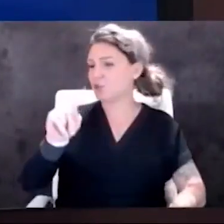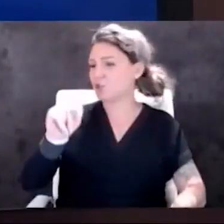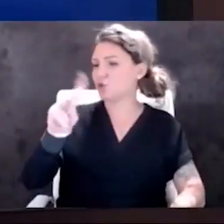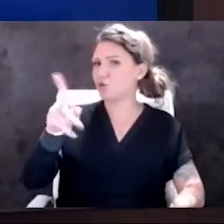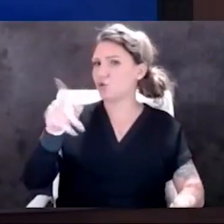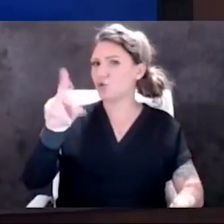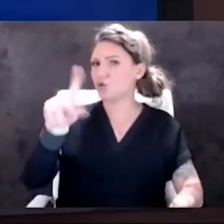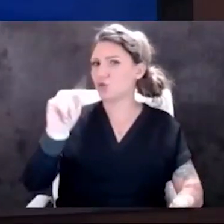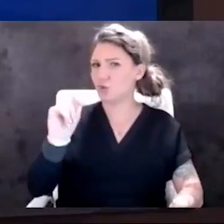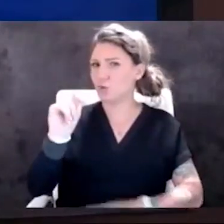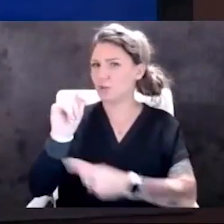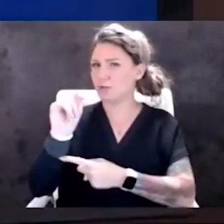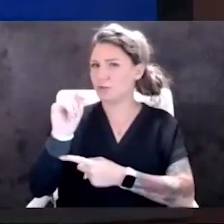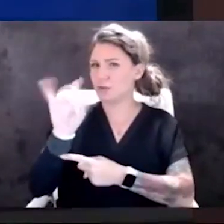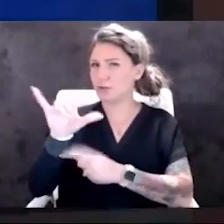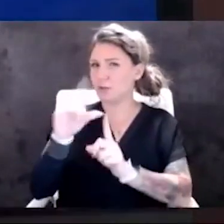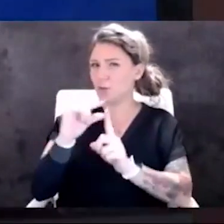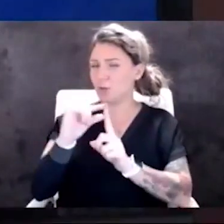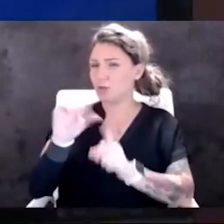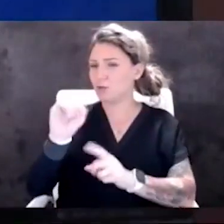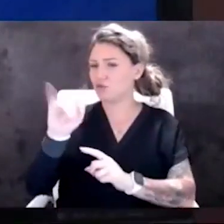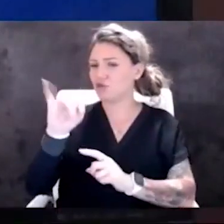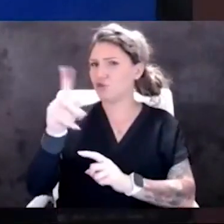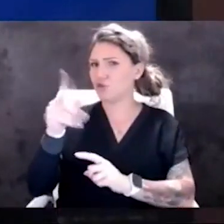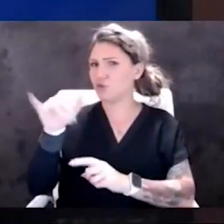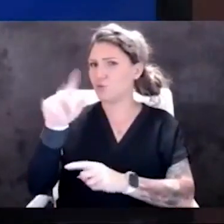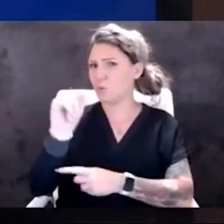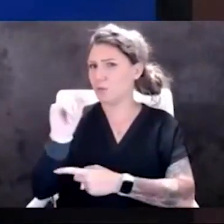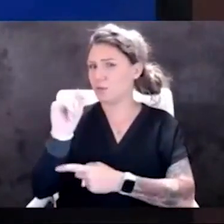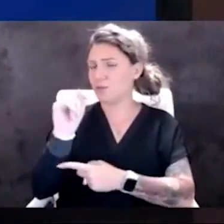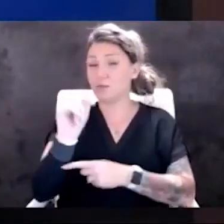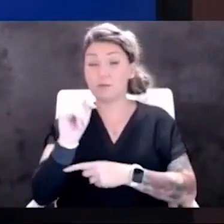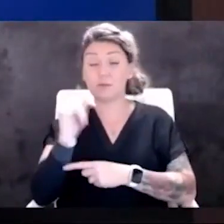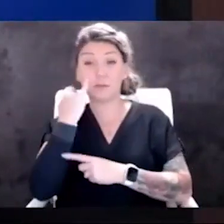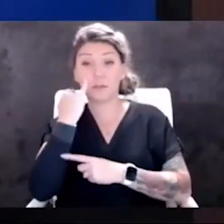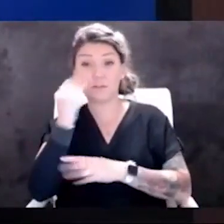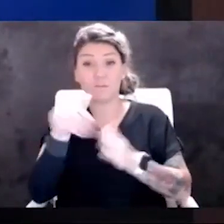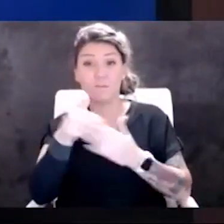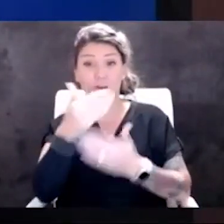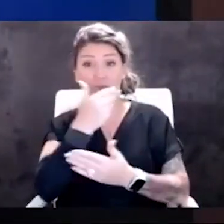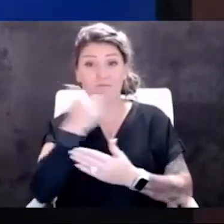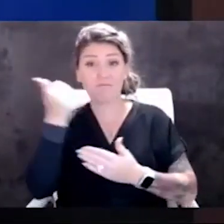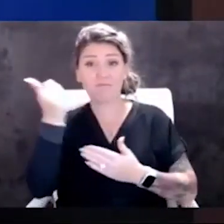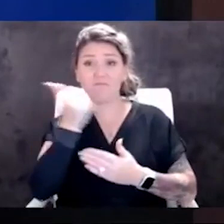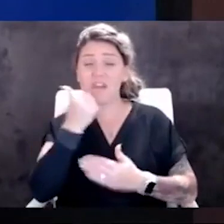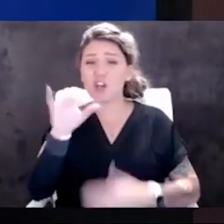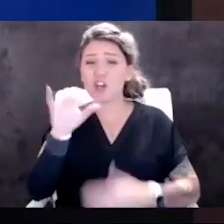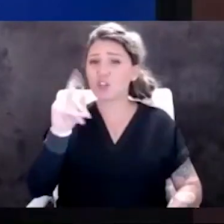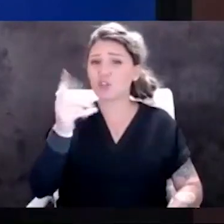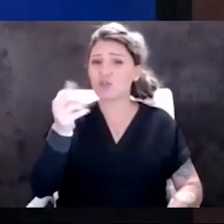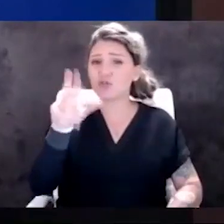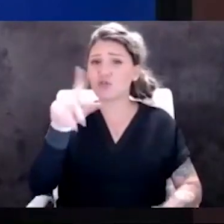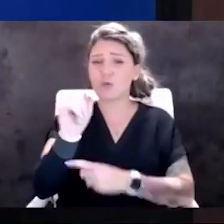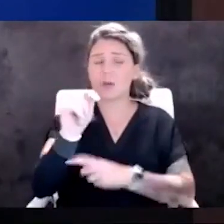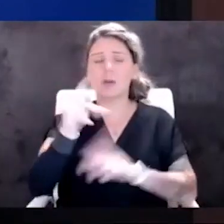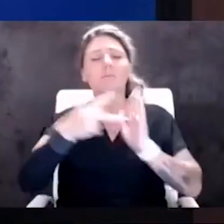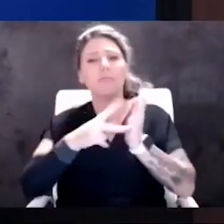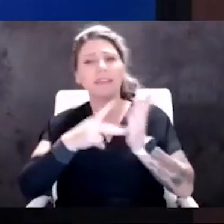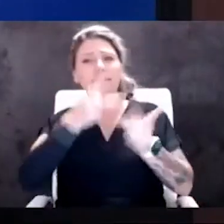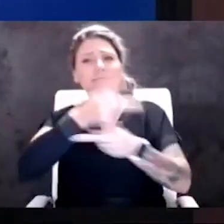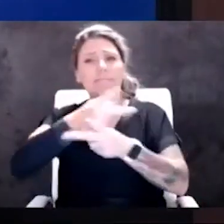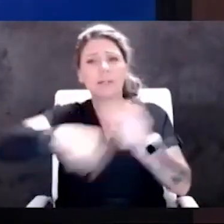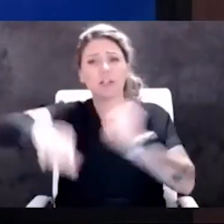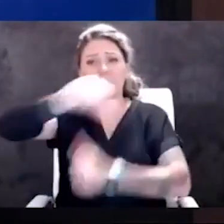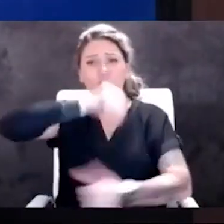a steward? Let me ask you that question. If we were all better stewards, meaning we were taking better care of each other, and we would do a